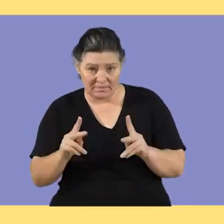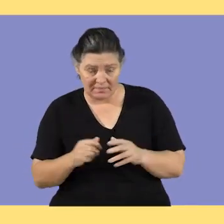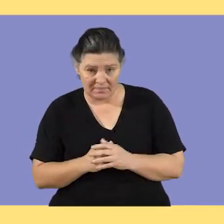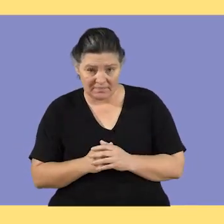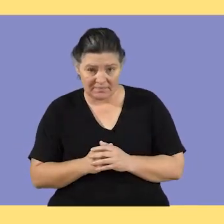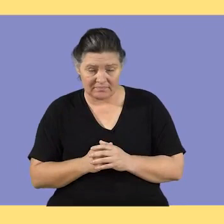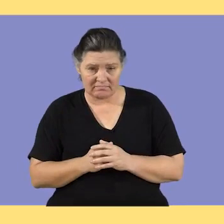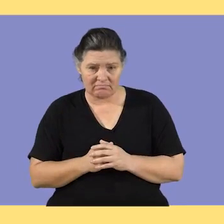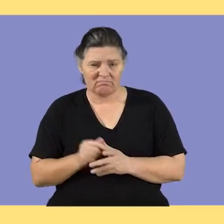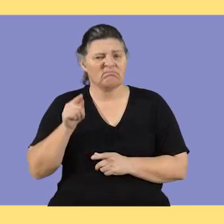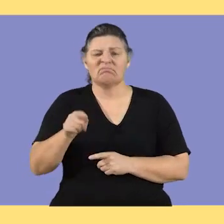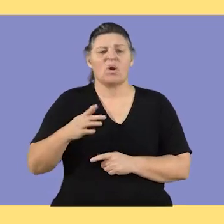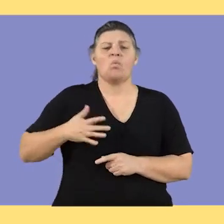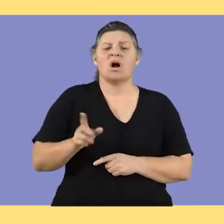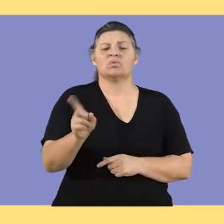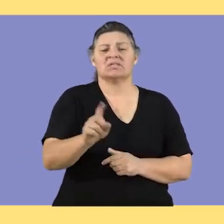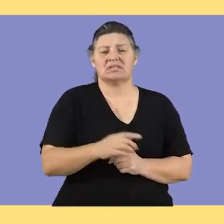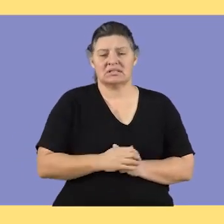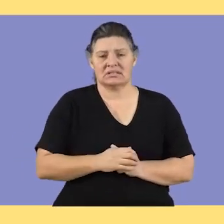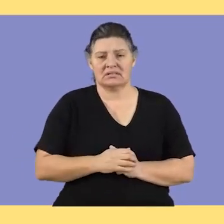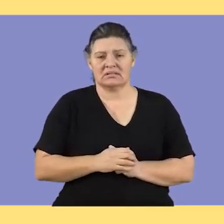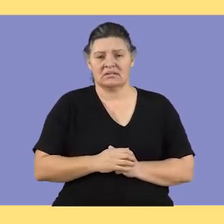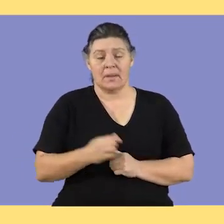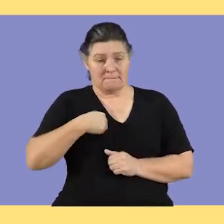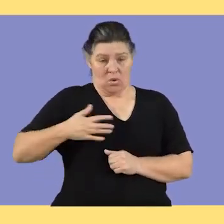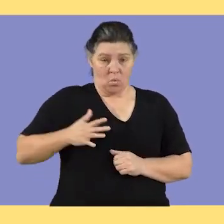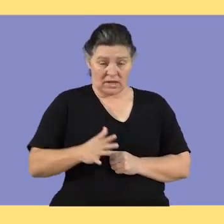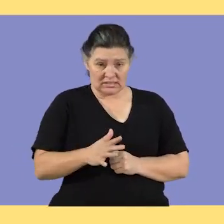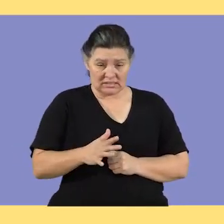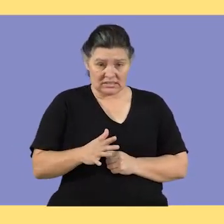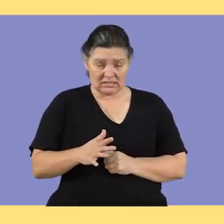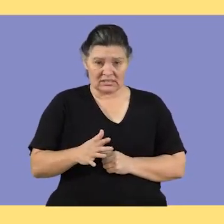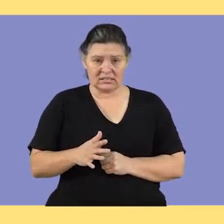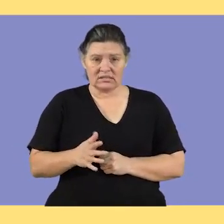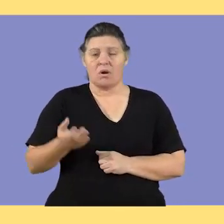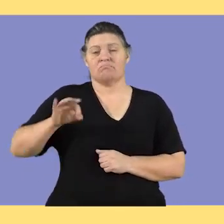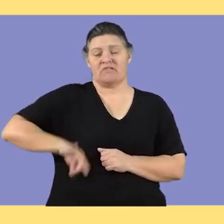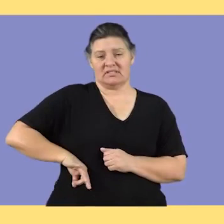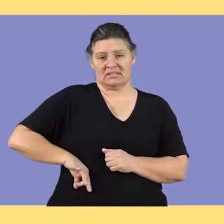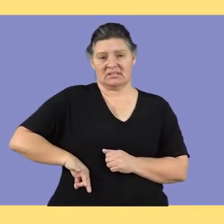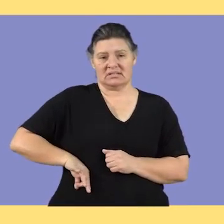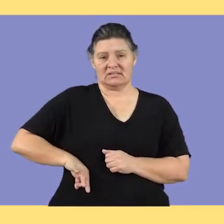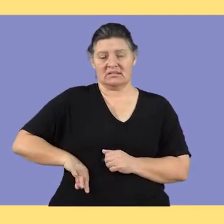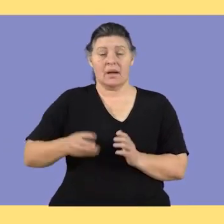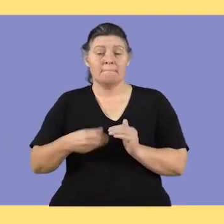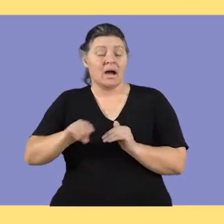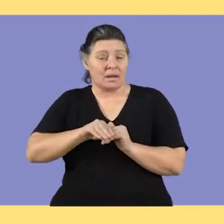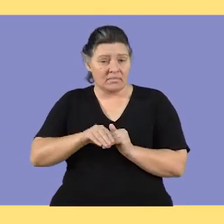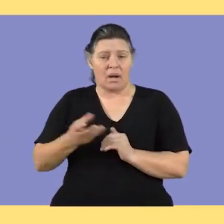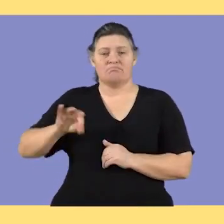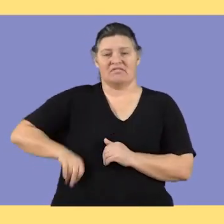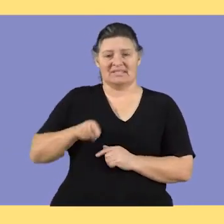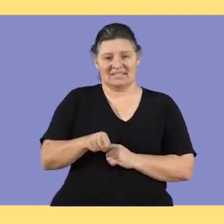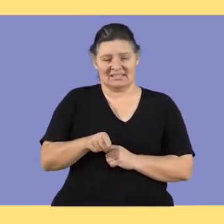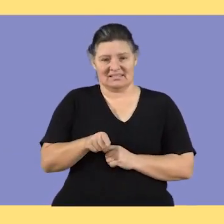180. Okay? What is it that I want? What I want is the profit. Remember, the